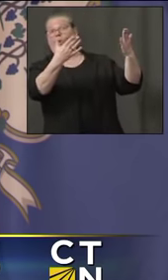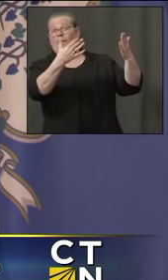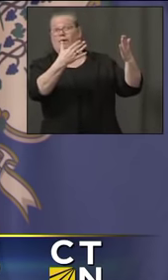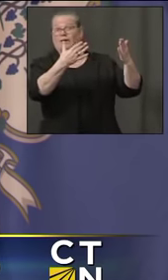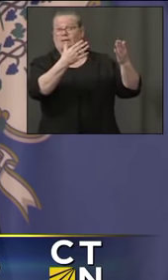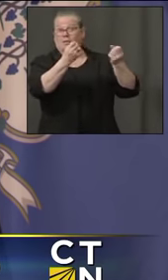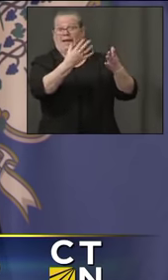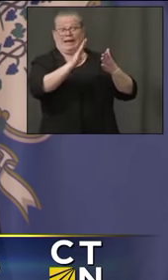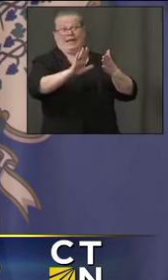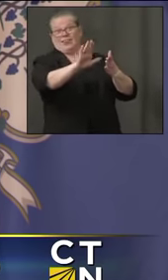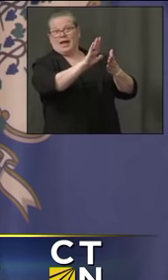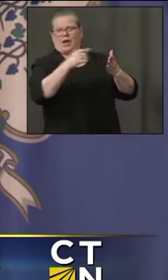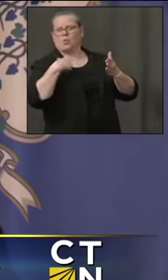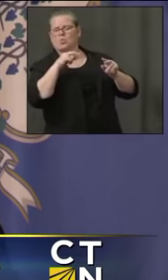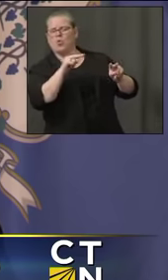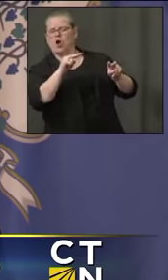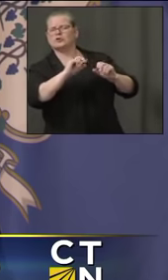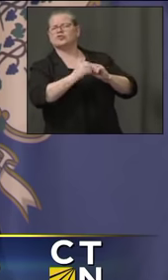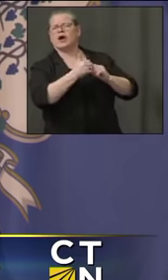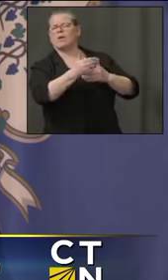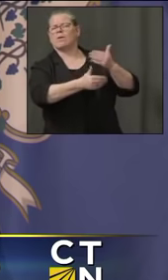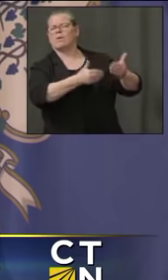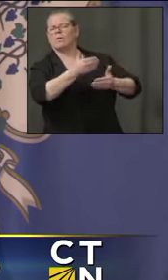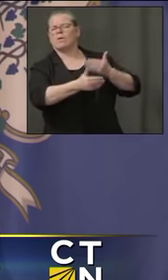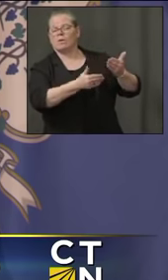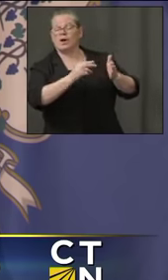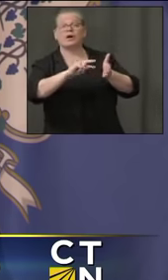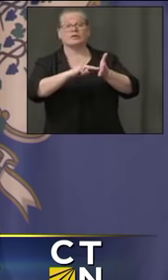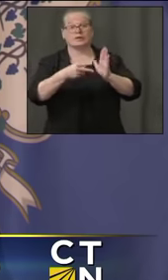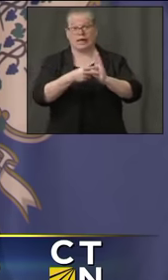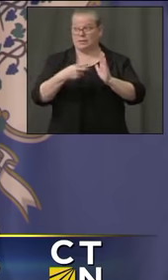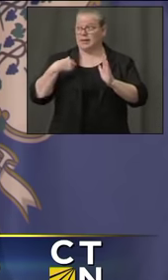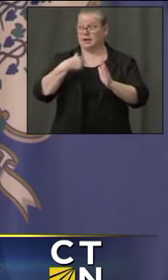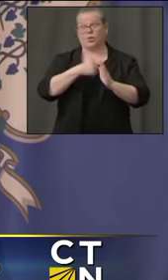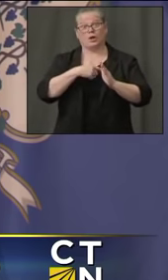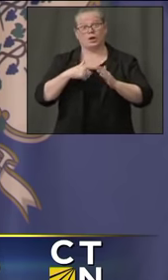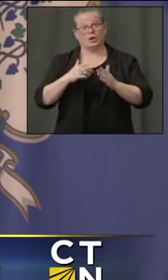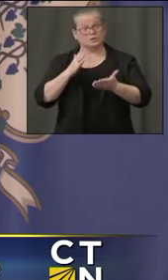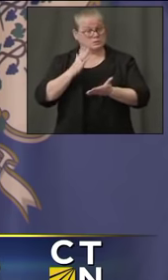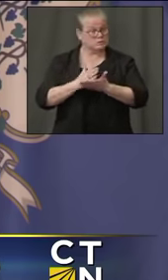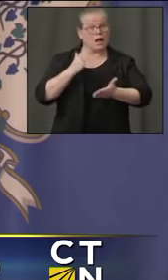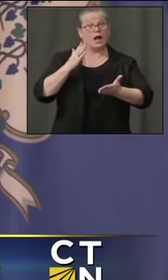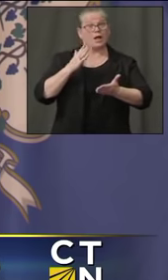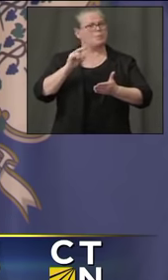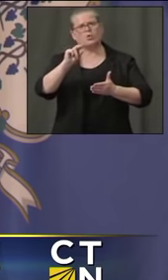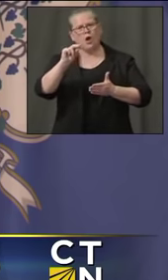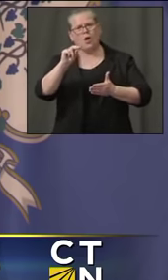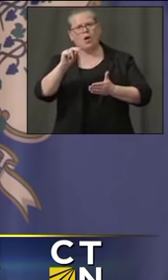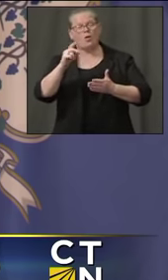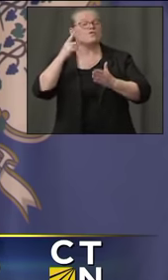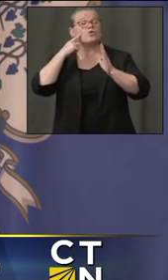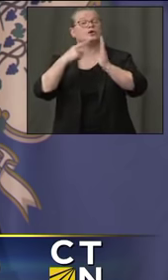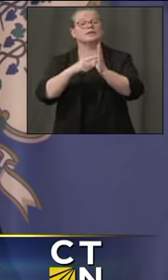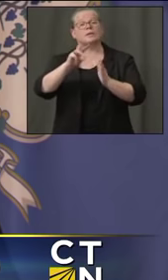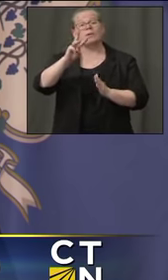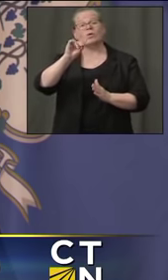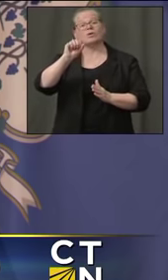ball. Max, I think you have a slide of what's, for example, going on in Wisconsin.